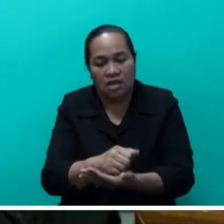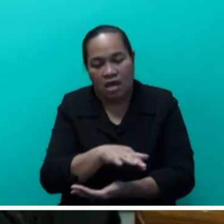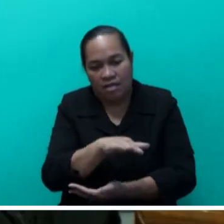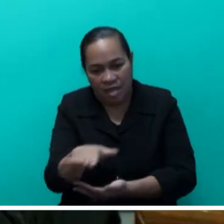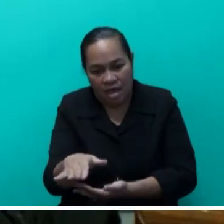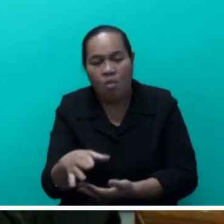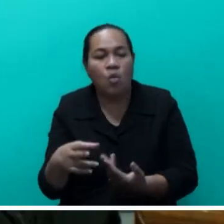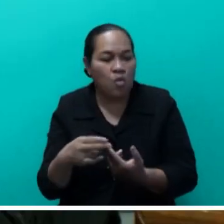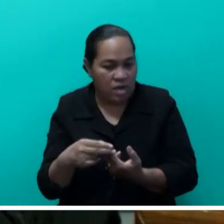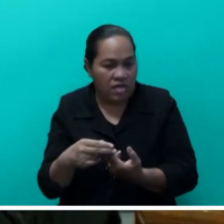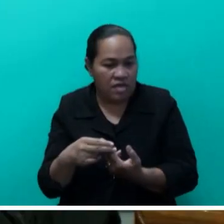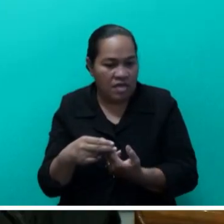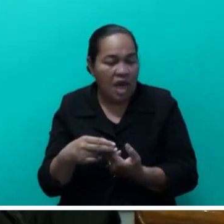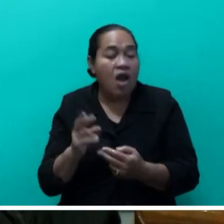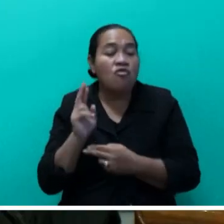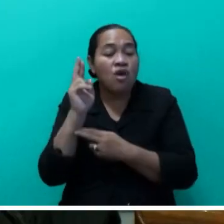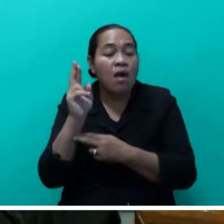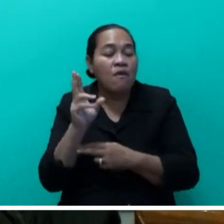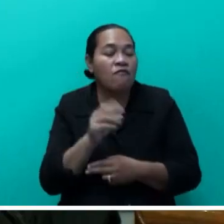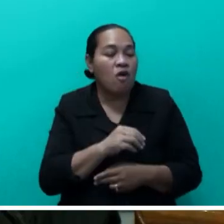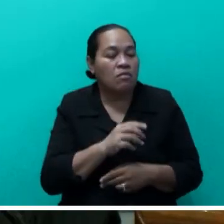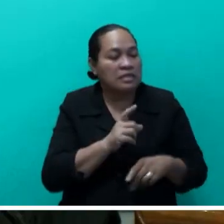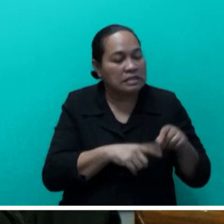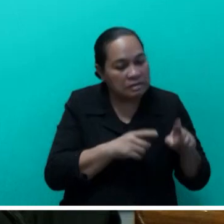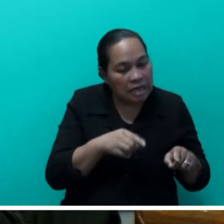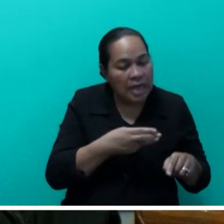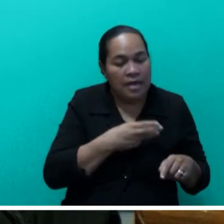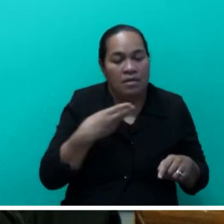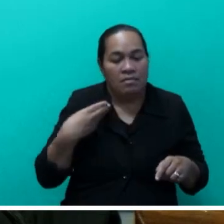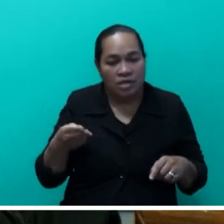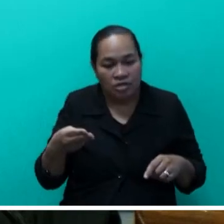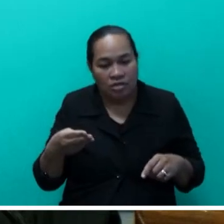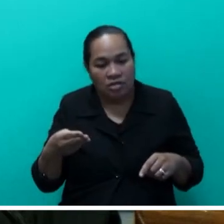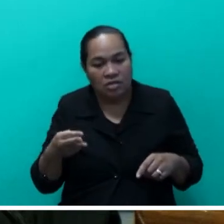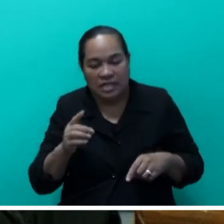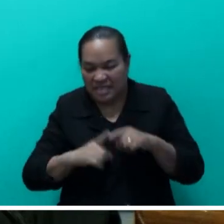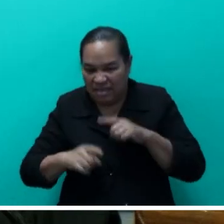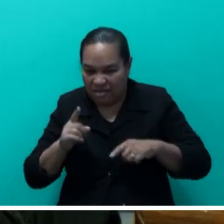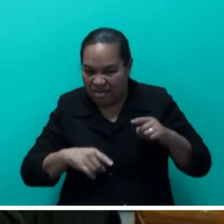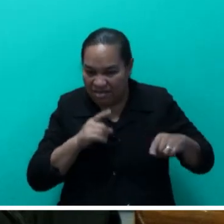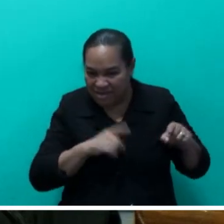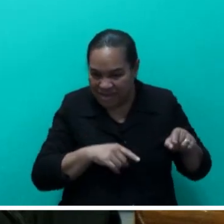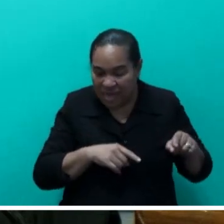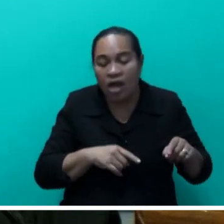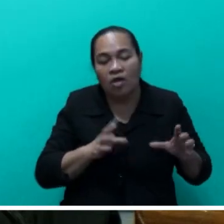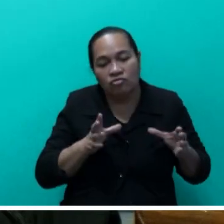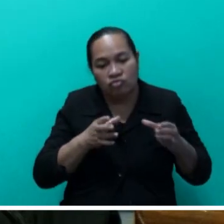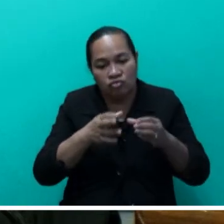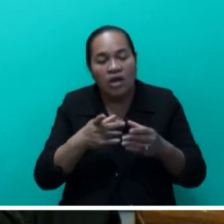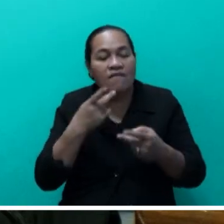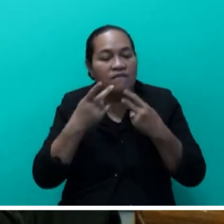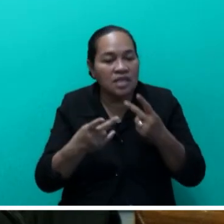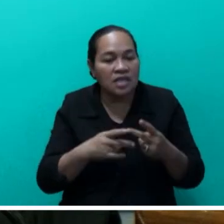Accompanied by the representative from the Register of Companies and the Ministry's executive team, we visited Toko,